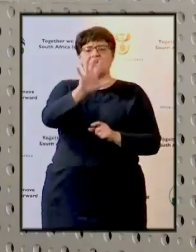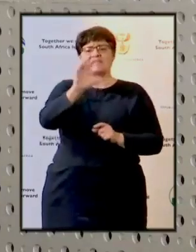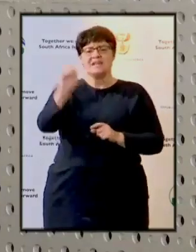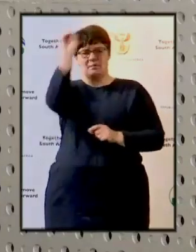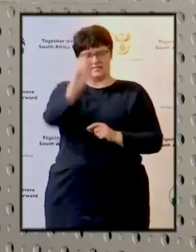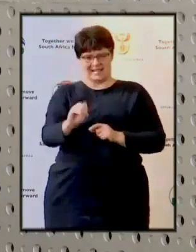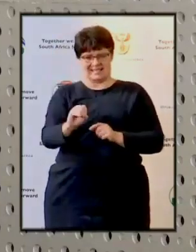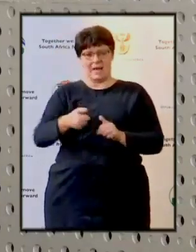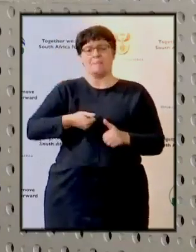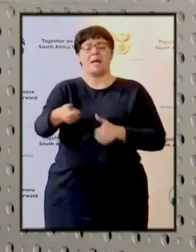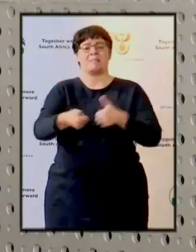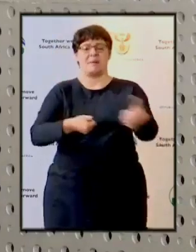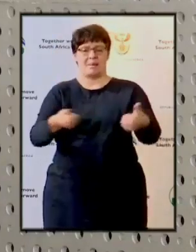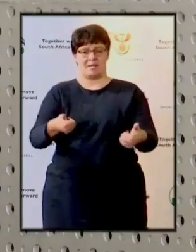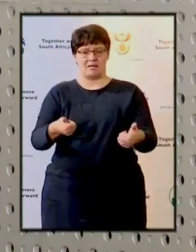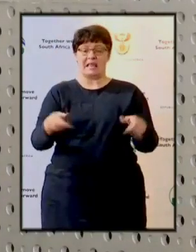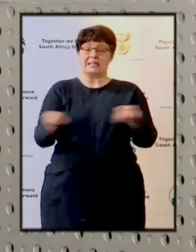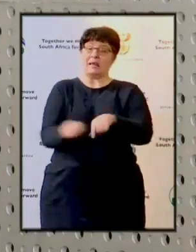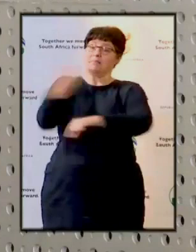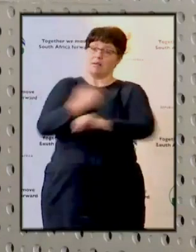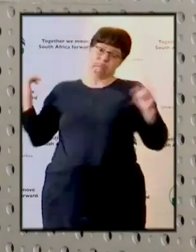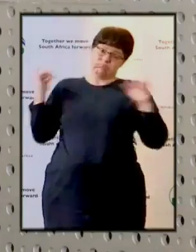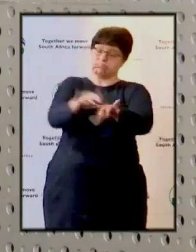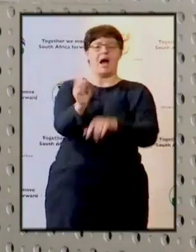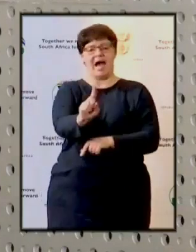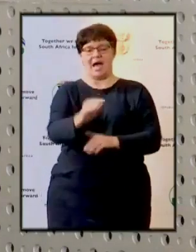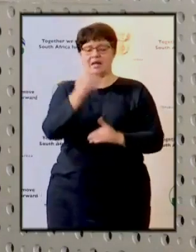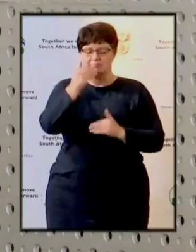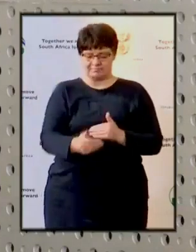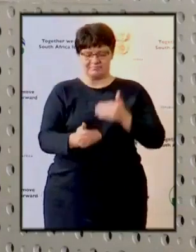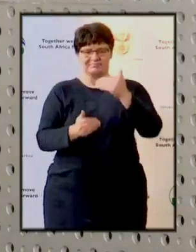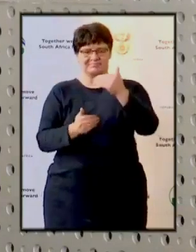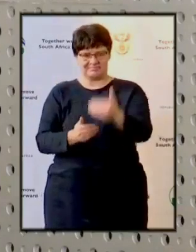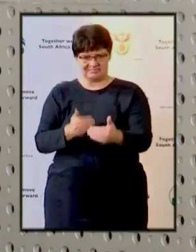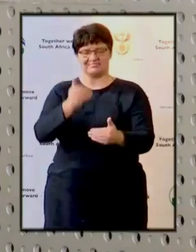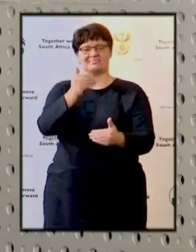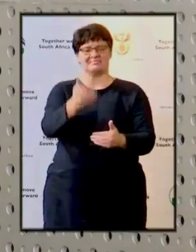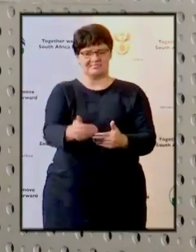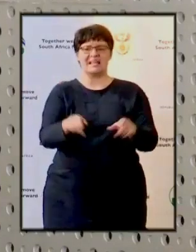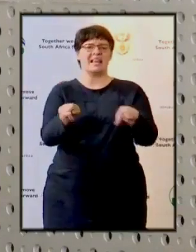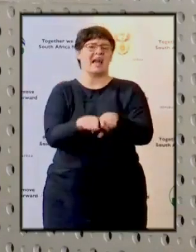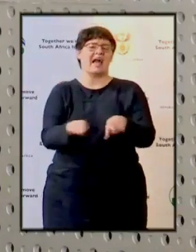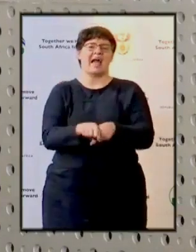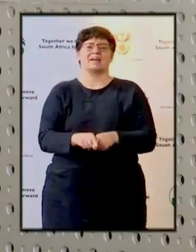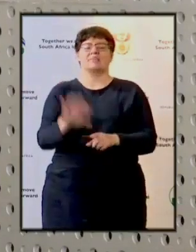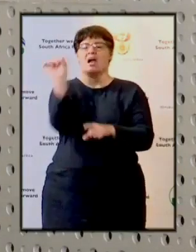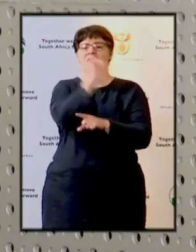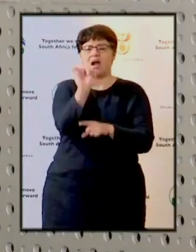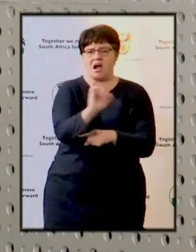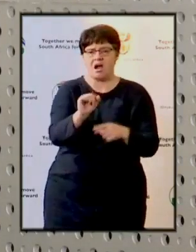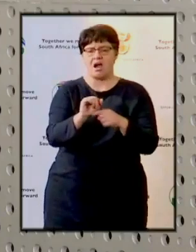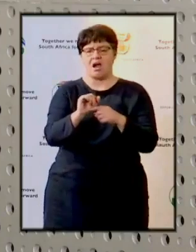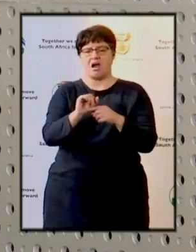will be phased back to work. Not all on the same day, but in phases in sectors like in the automobile